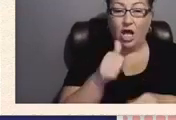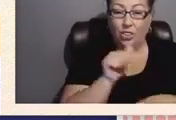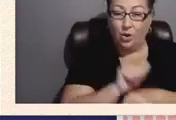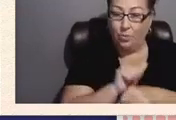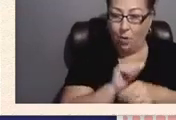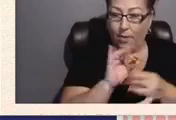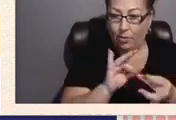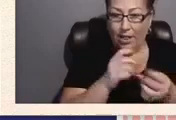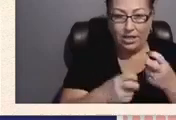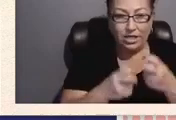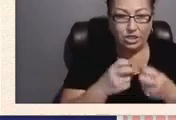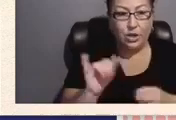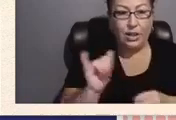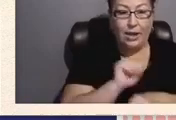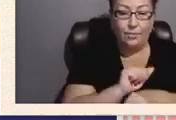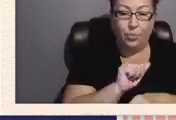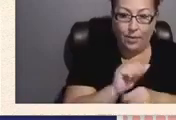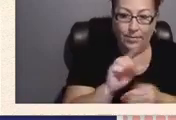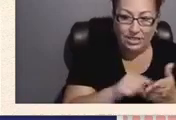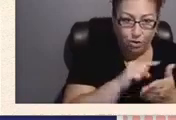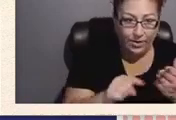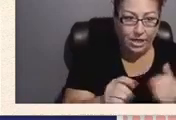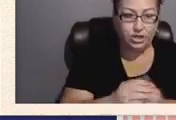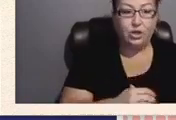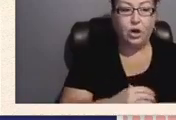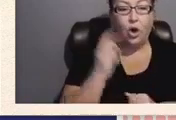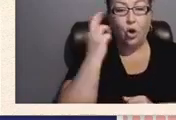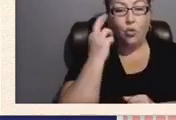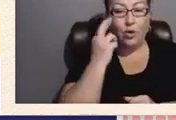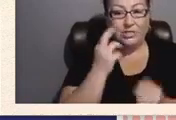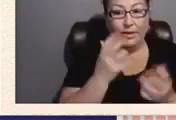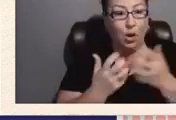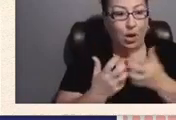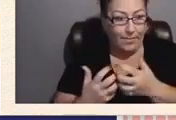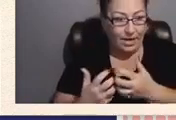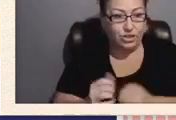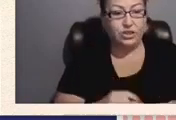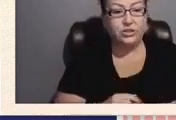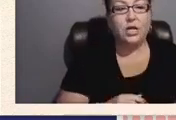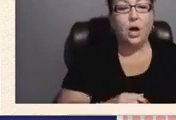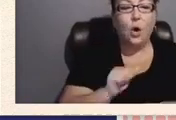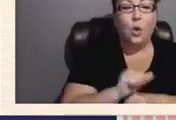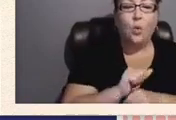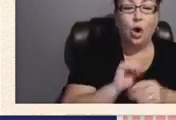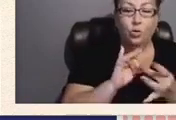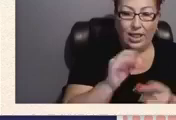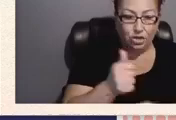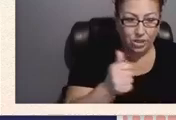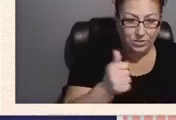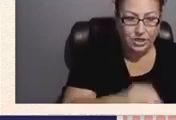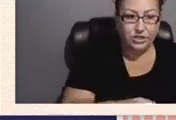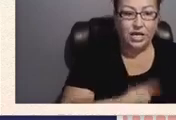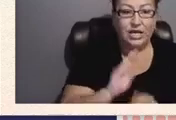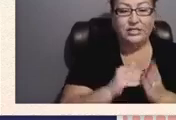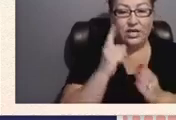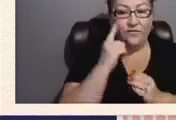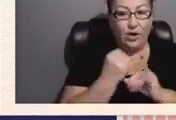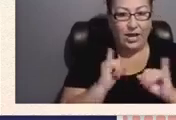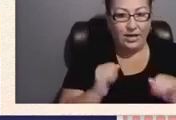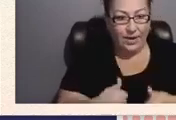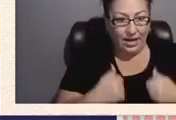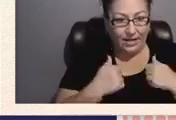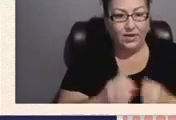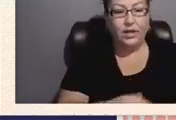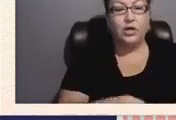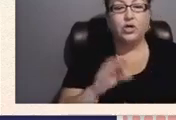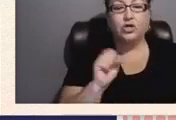such as employment discrimination, reasonable accommodation, work related transportation, Centers for Independent Living, Social